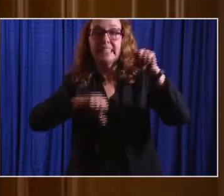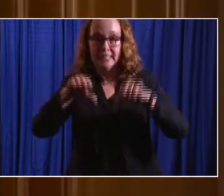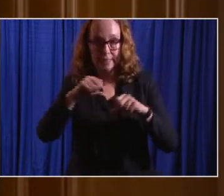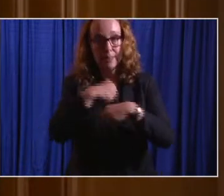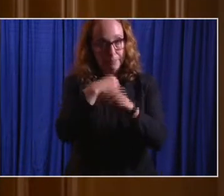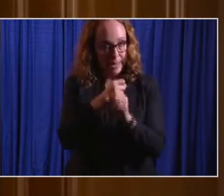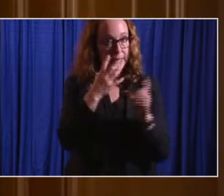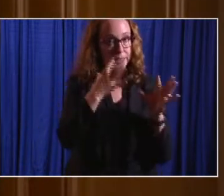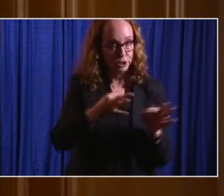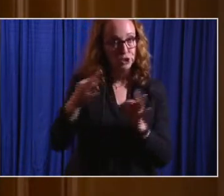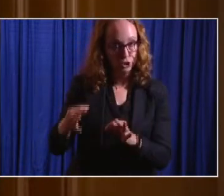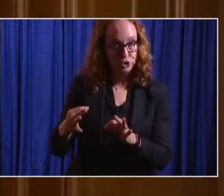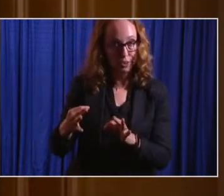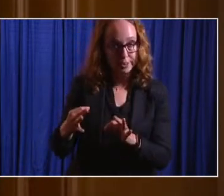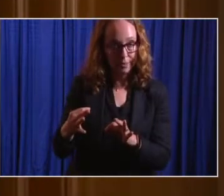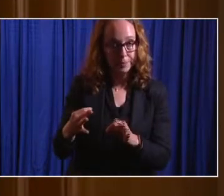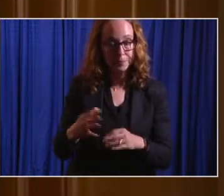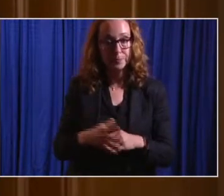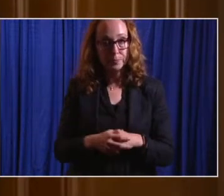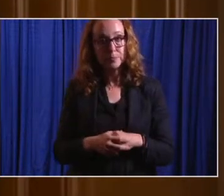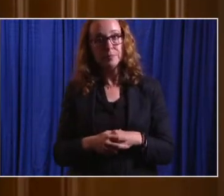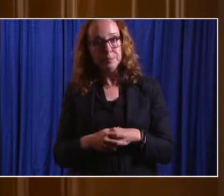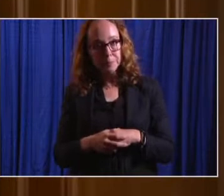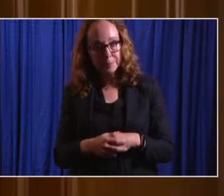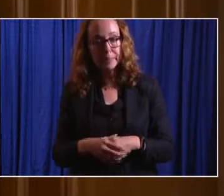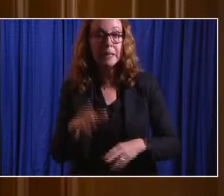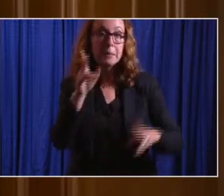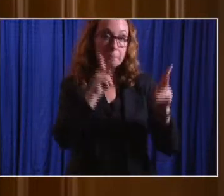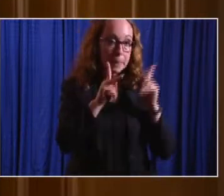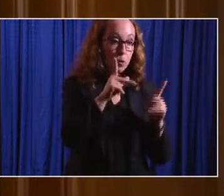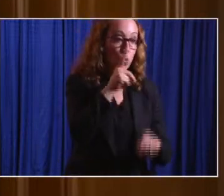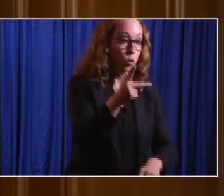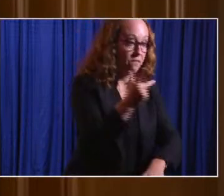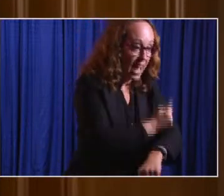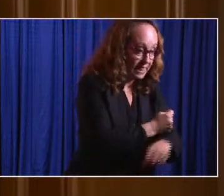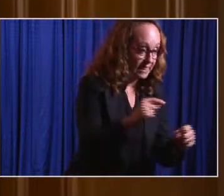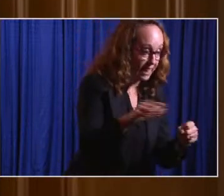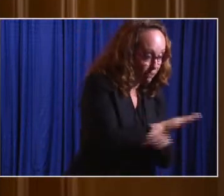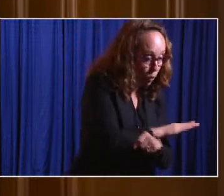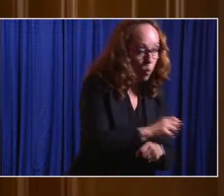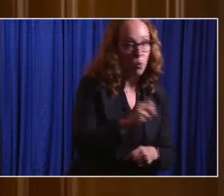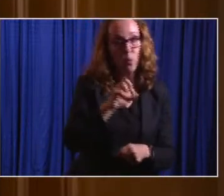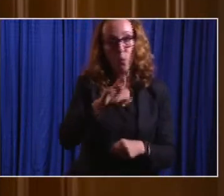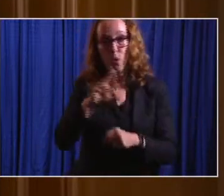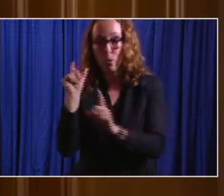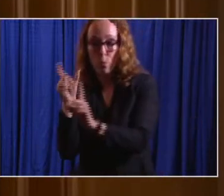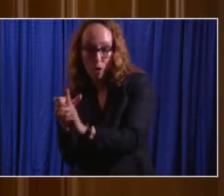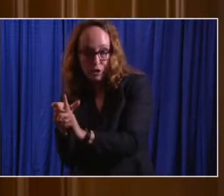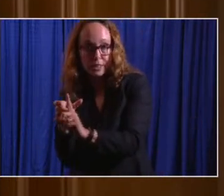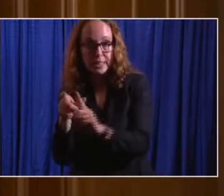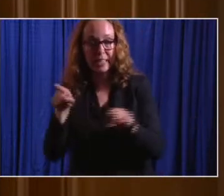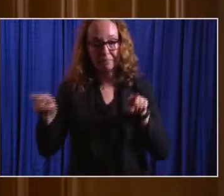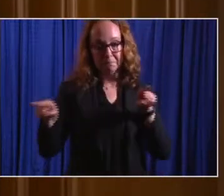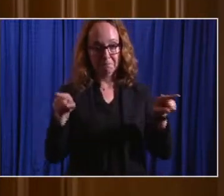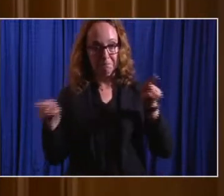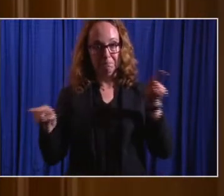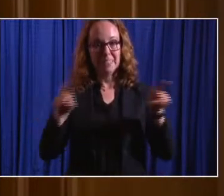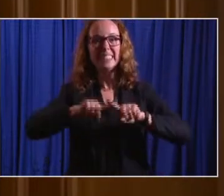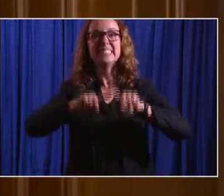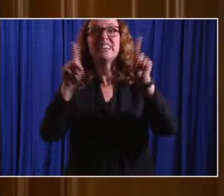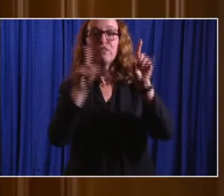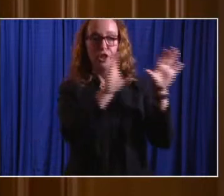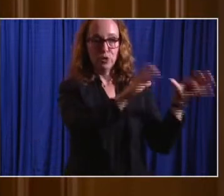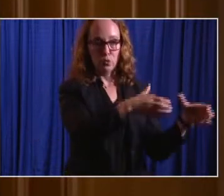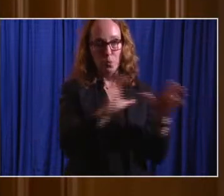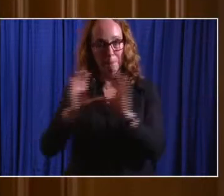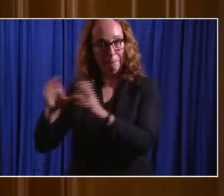one citizen more than another. That's not it. It's just science is going to drive these distinctions between those who have been vaccinated and those